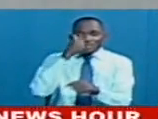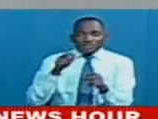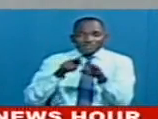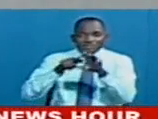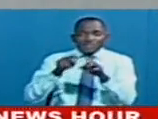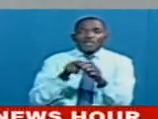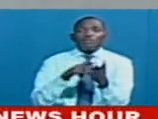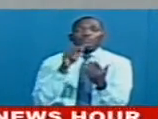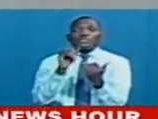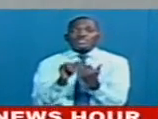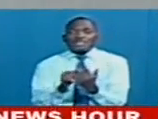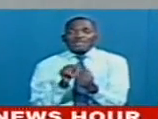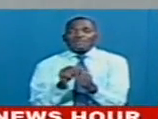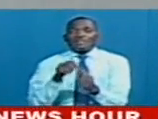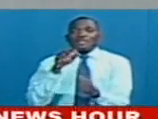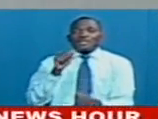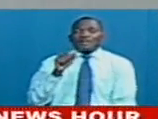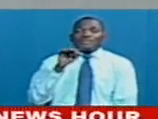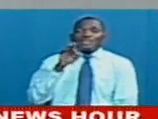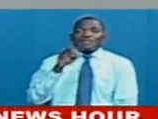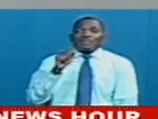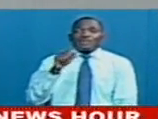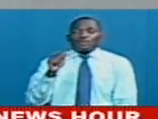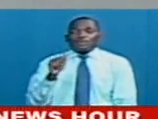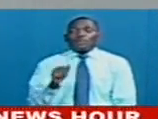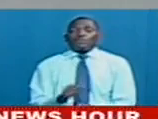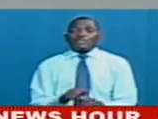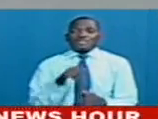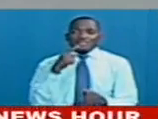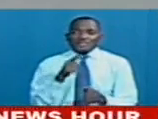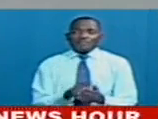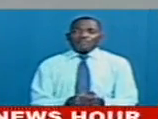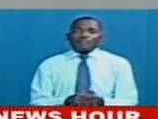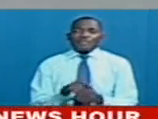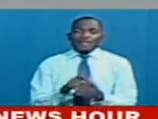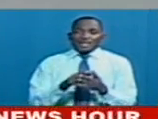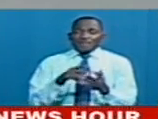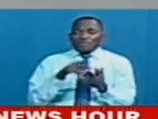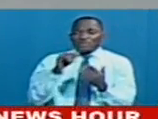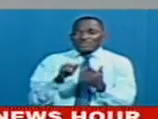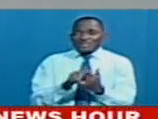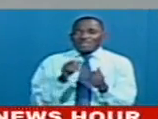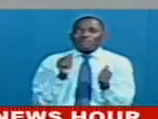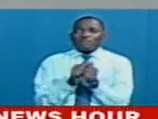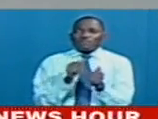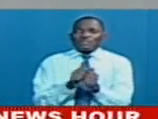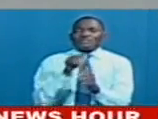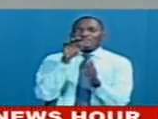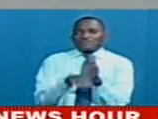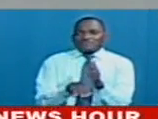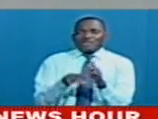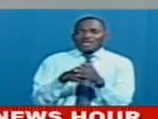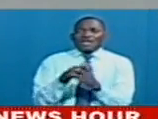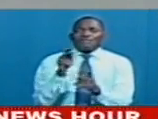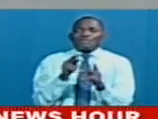African Regional Project Coordinator of the FAO, Moussa Djagoudi, said the invention comes in handy to reduce the